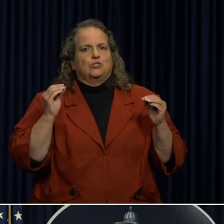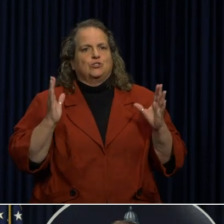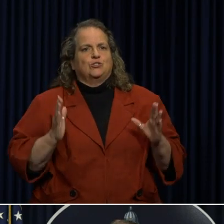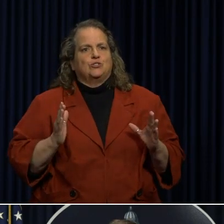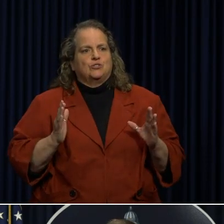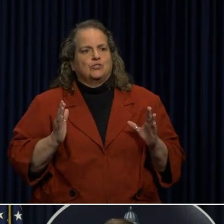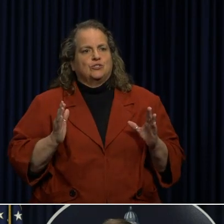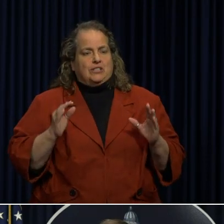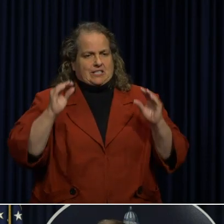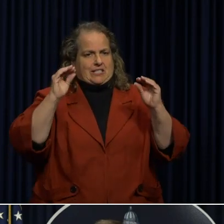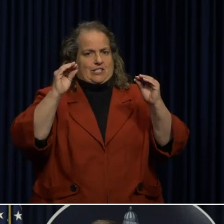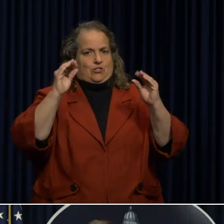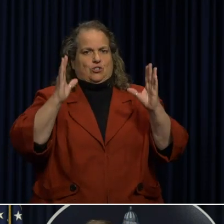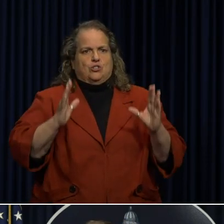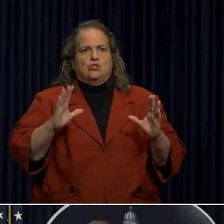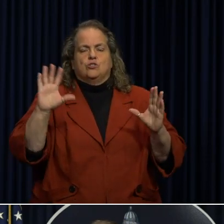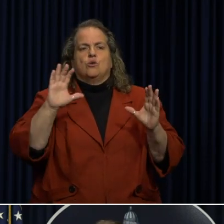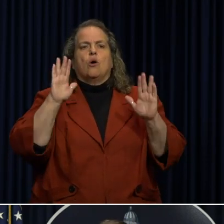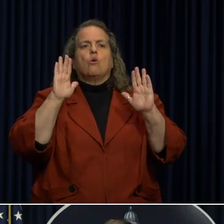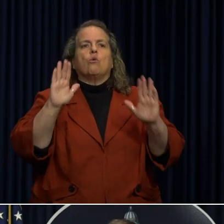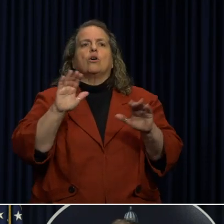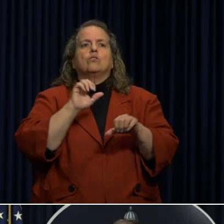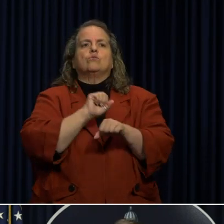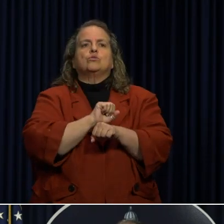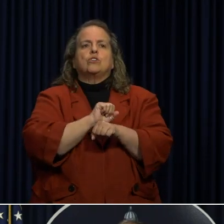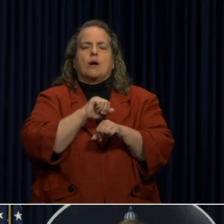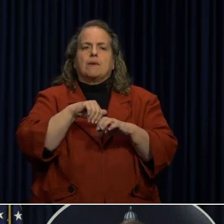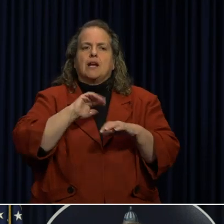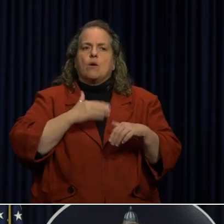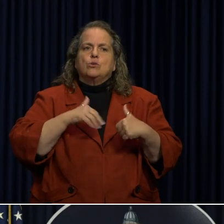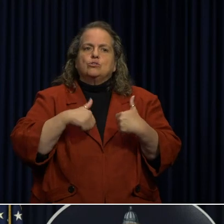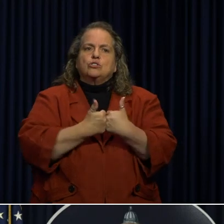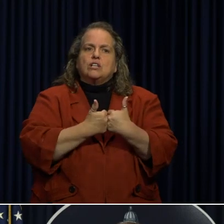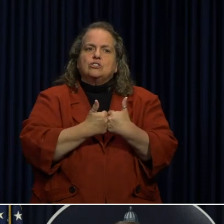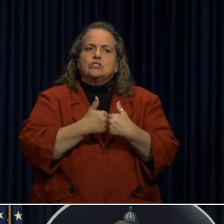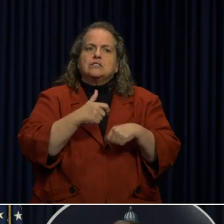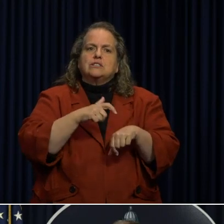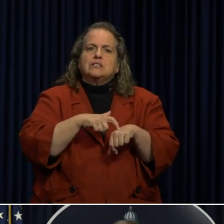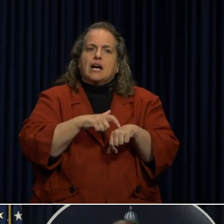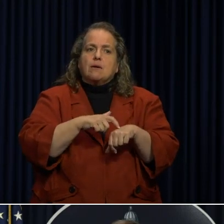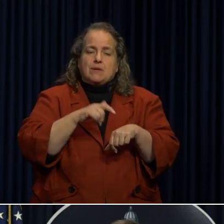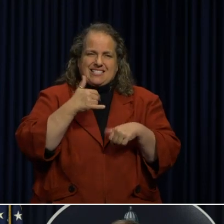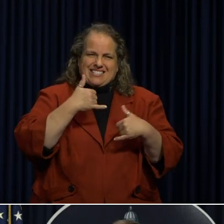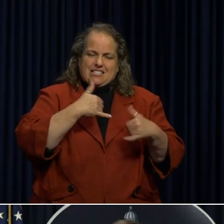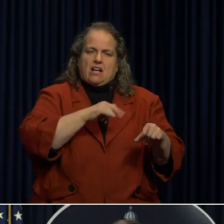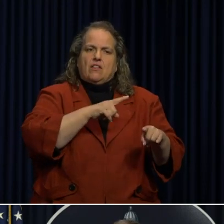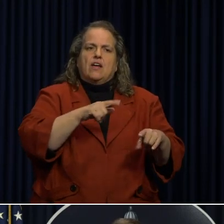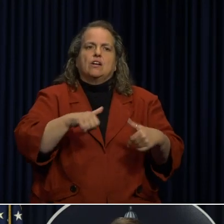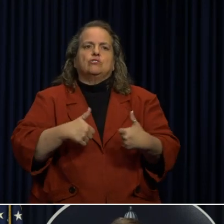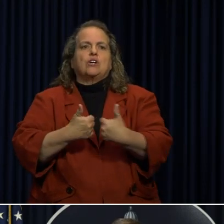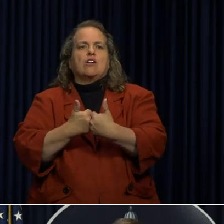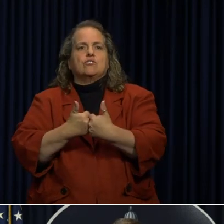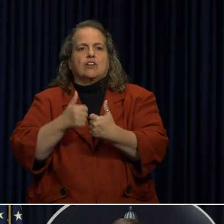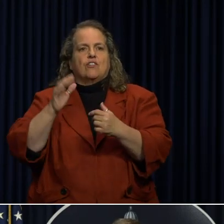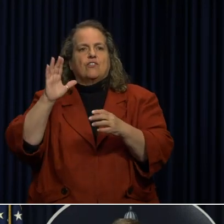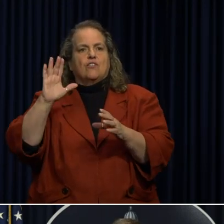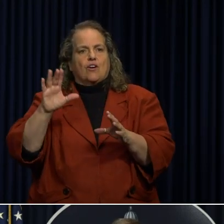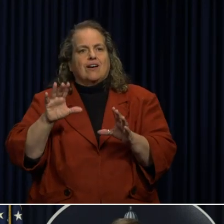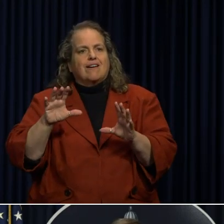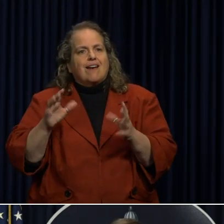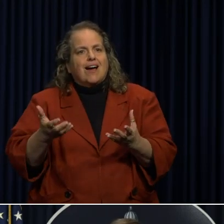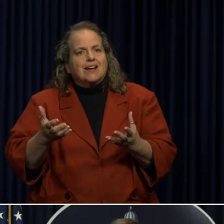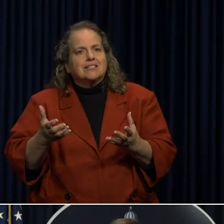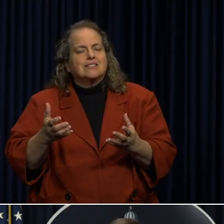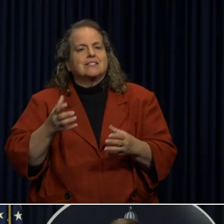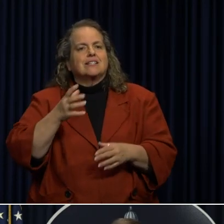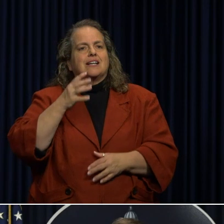an incredible job in this challenging time, still challenging their classes and the